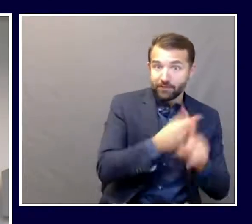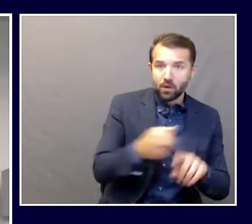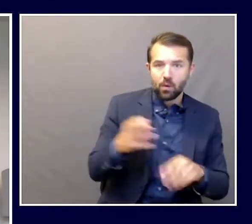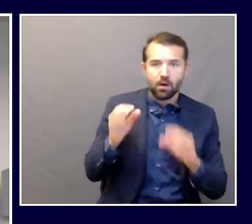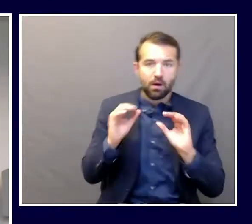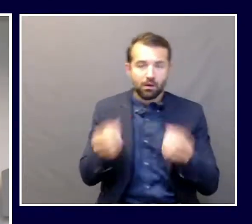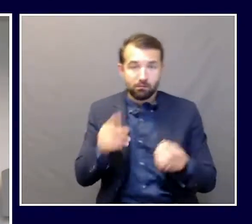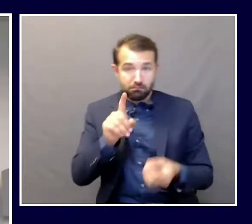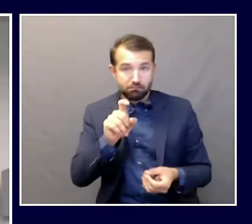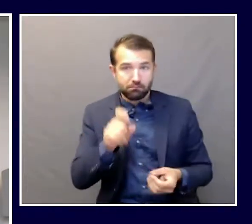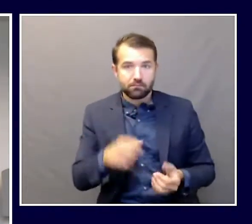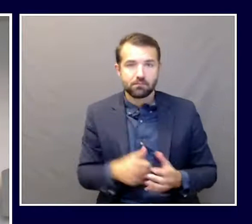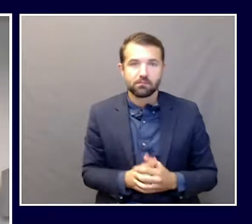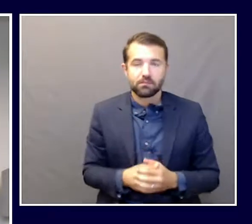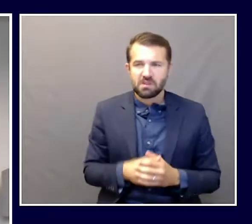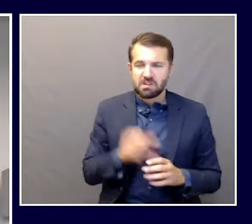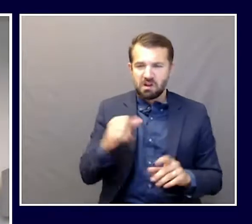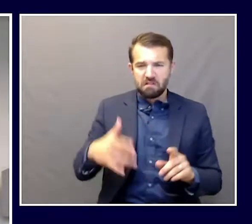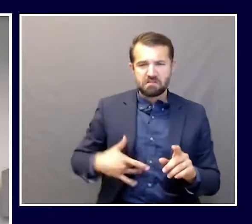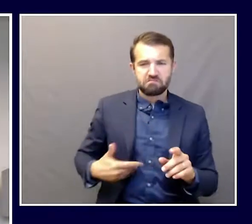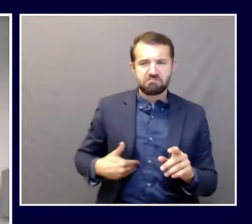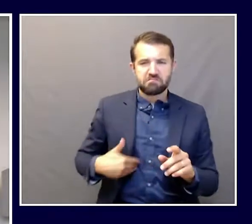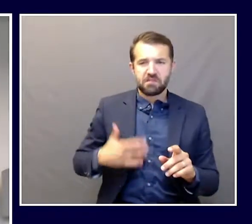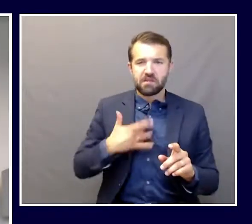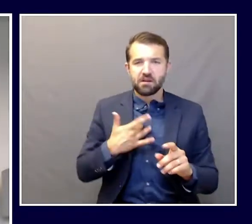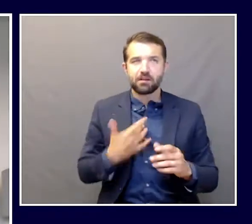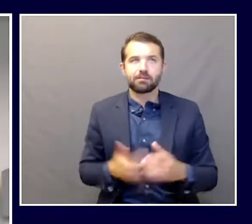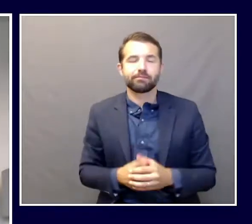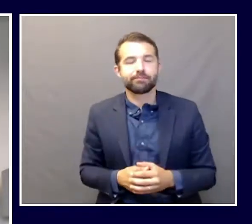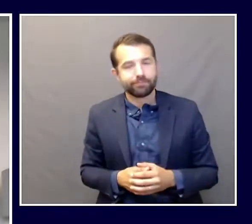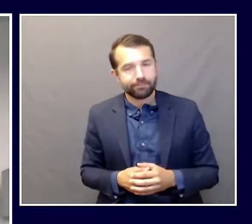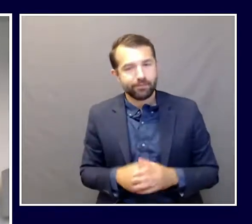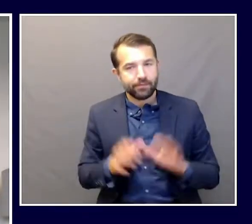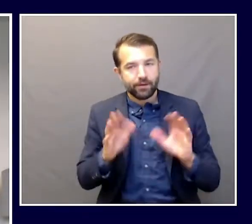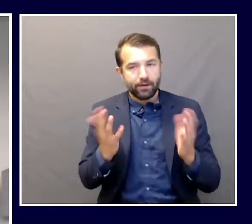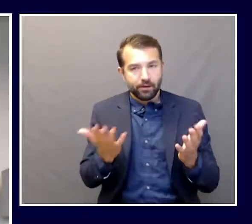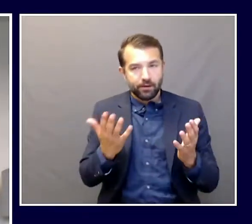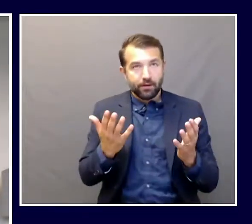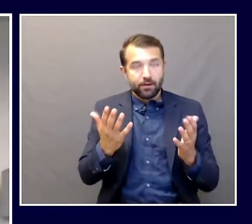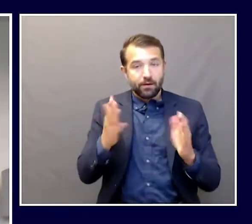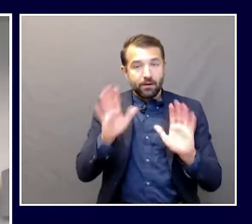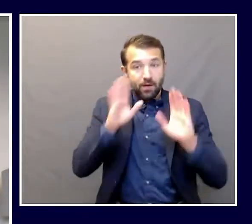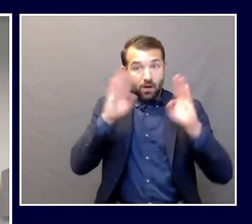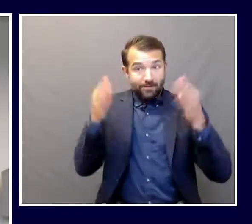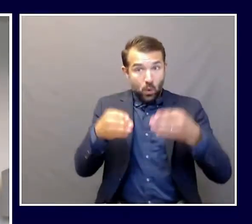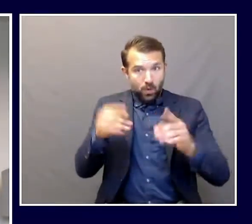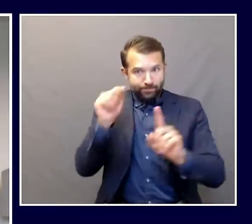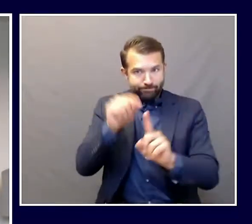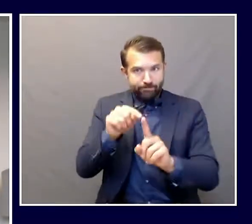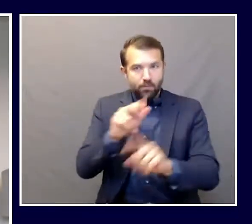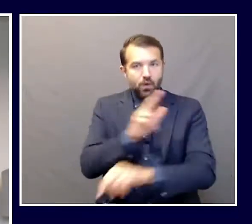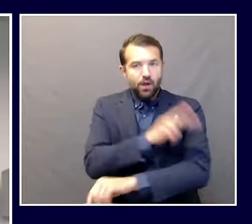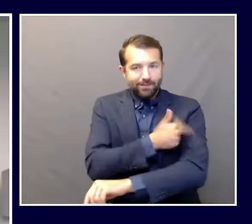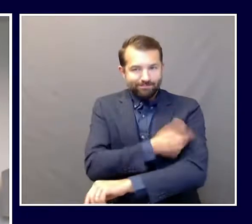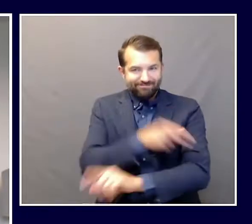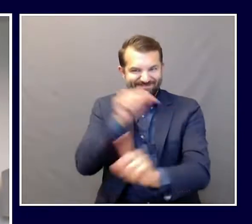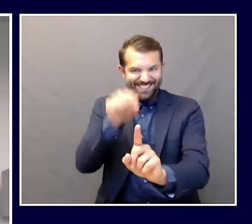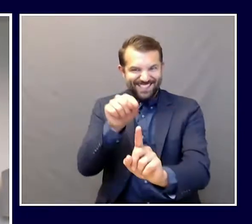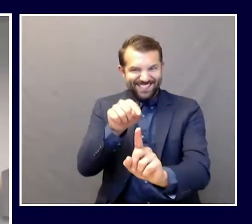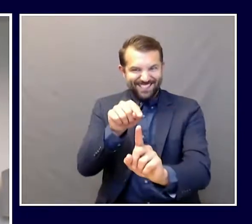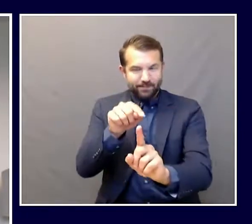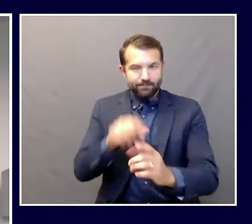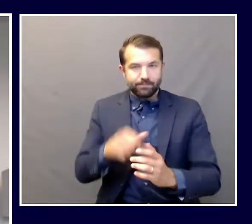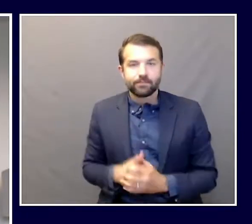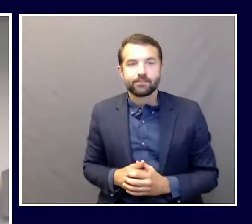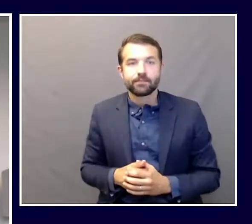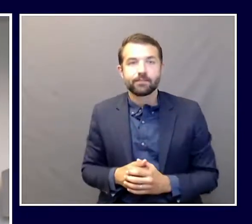vaccinated? We really focus on hospitalizations because that's where the data are a lot more attainable and where they